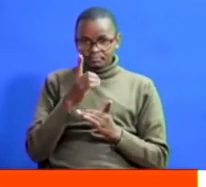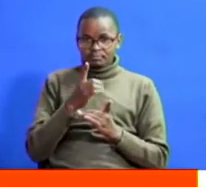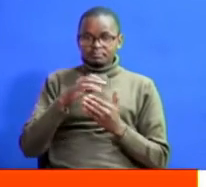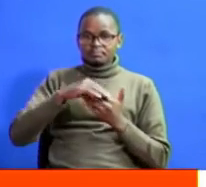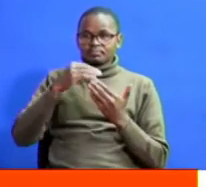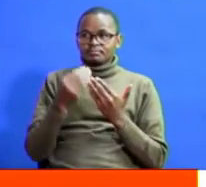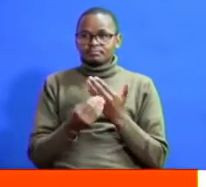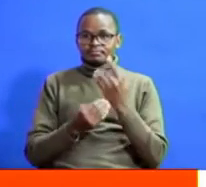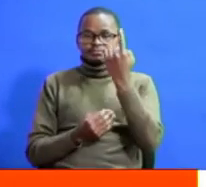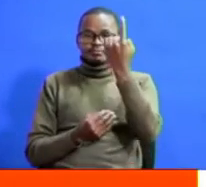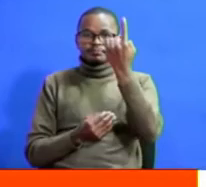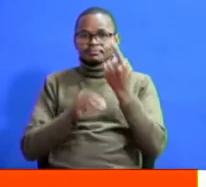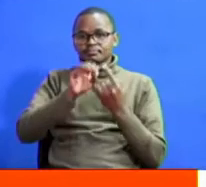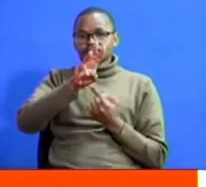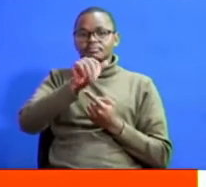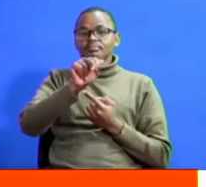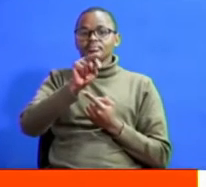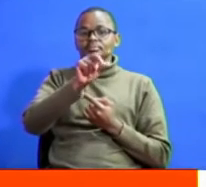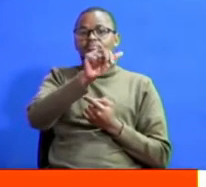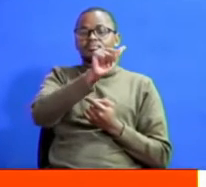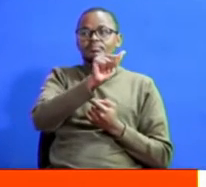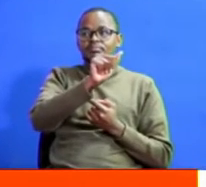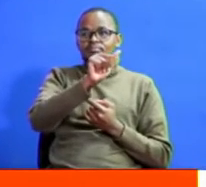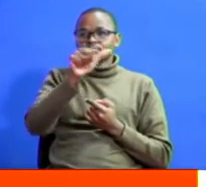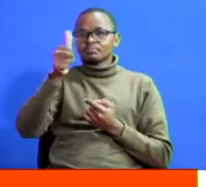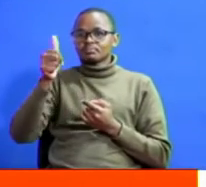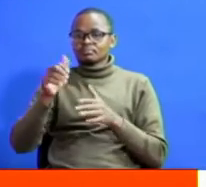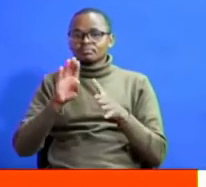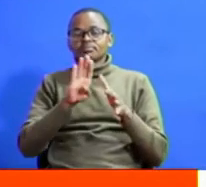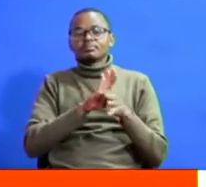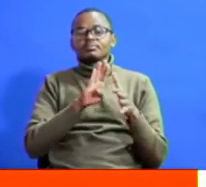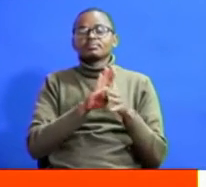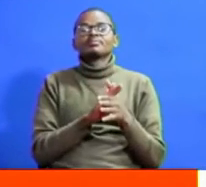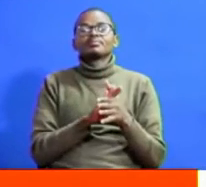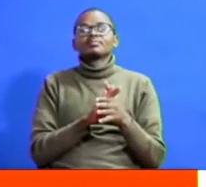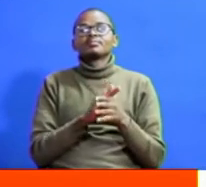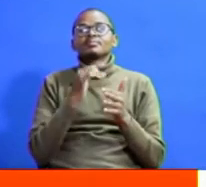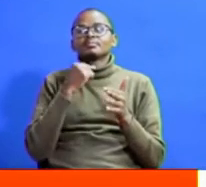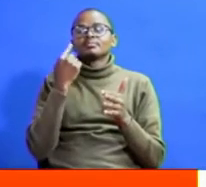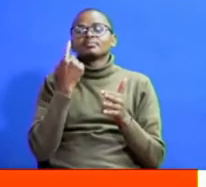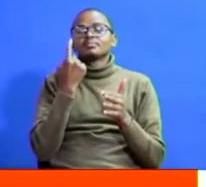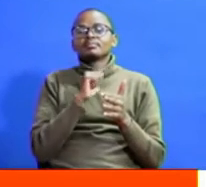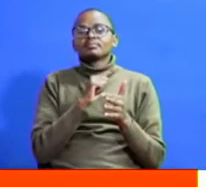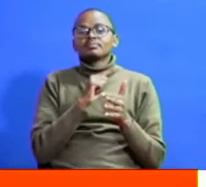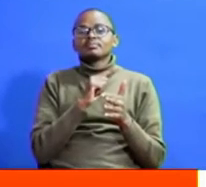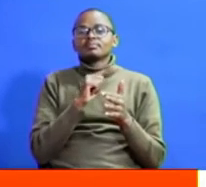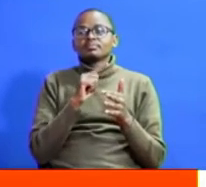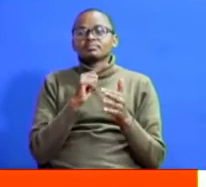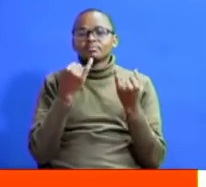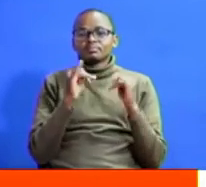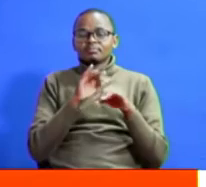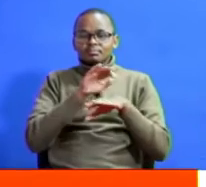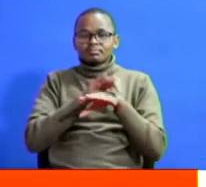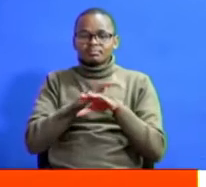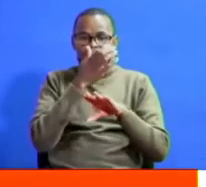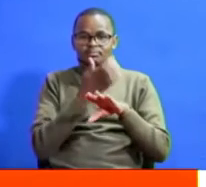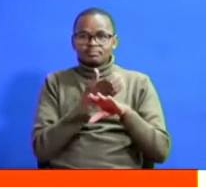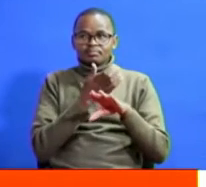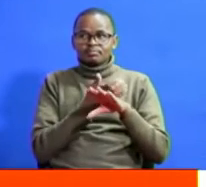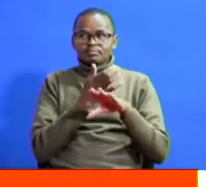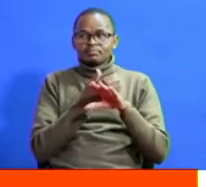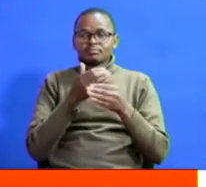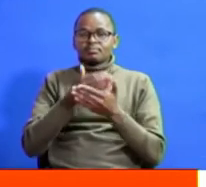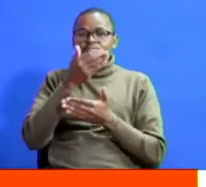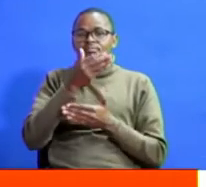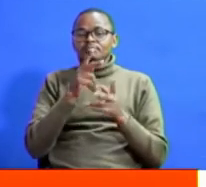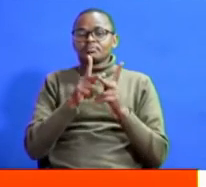to one, Gladys Wanga, the other members who are cowed are now finding it difficult to even sell the